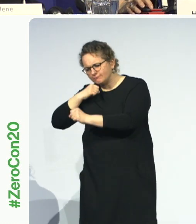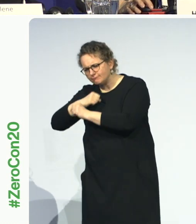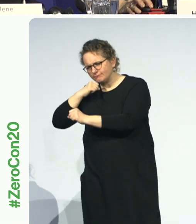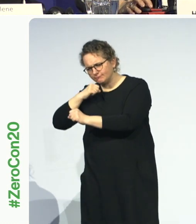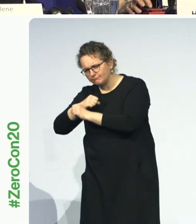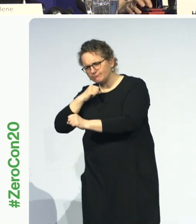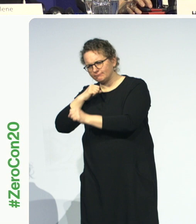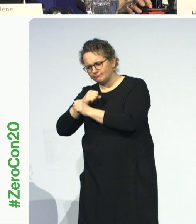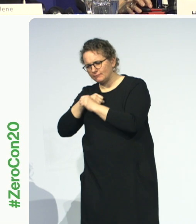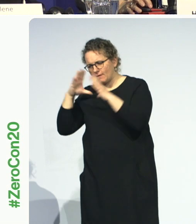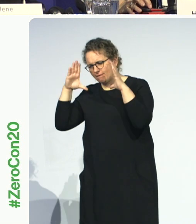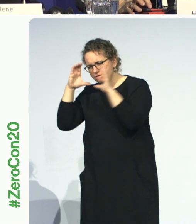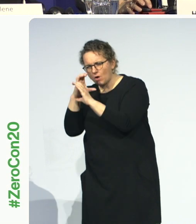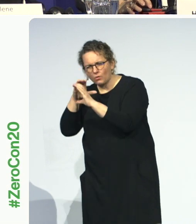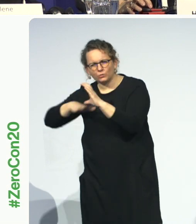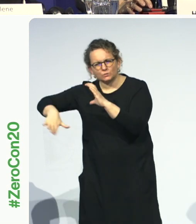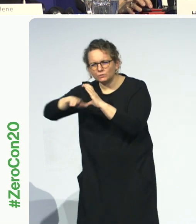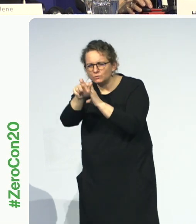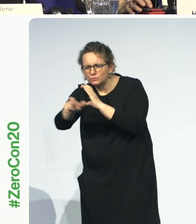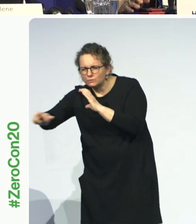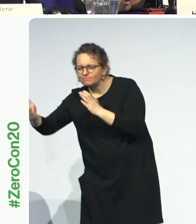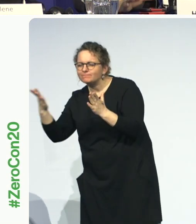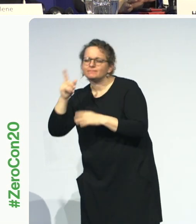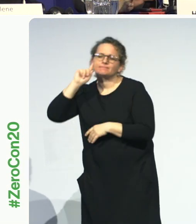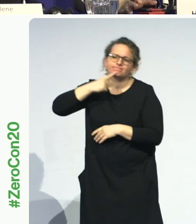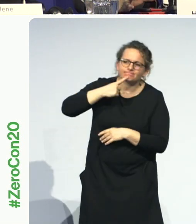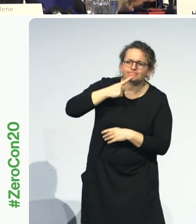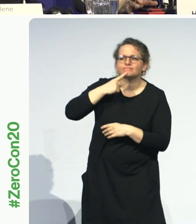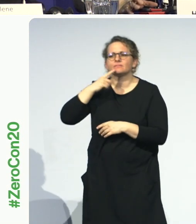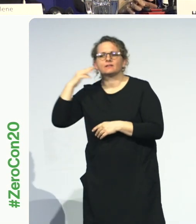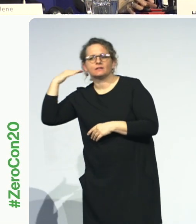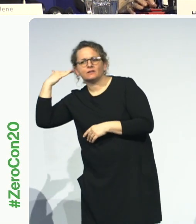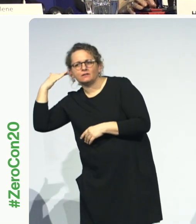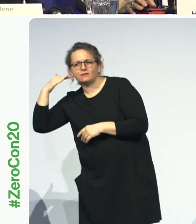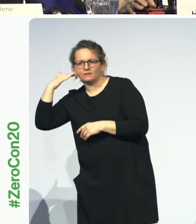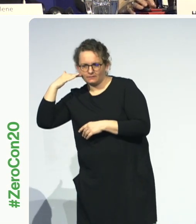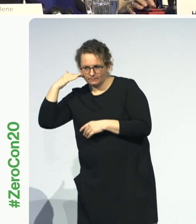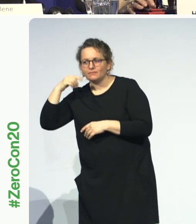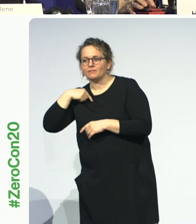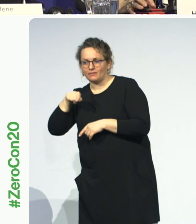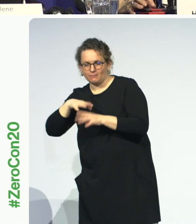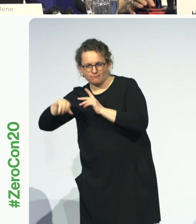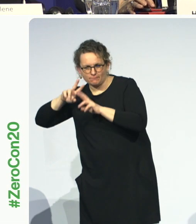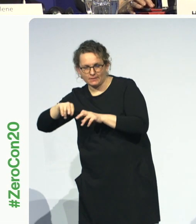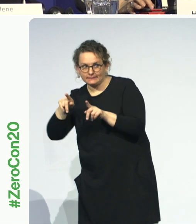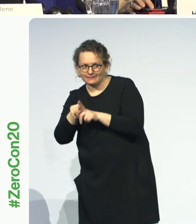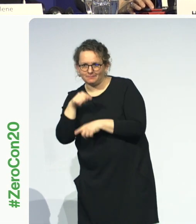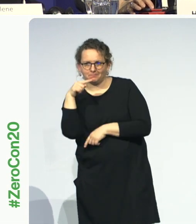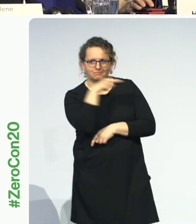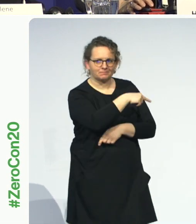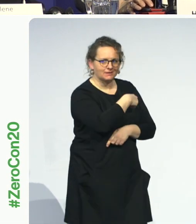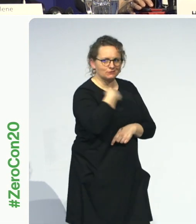in China about 6 years ago. And I'm also a really firm believer in people-to-people